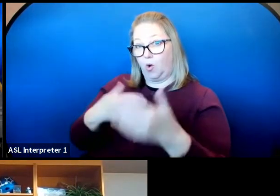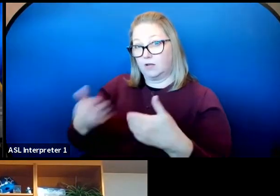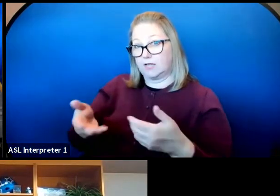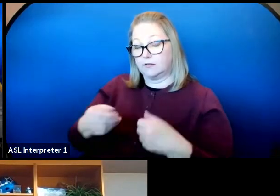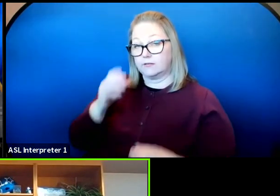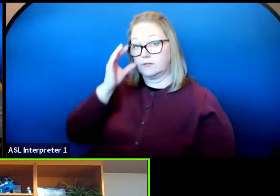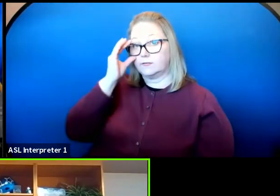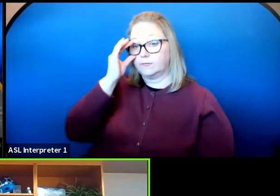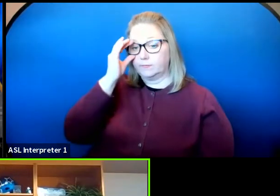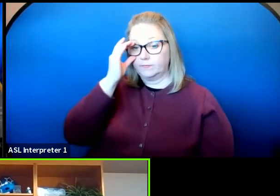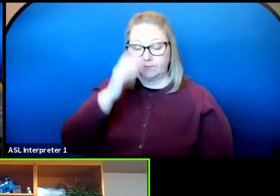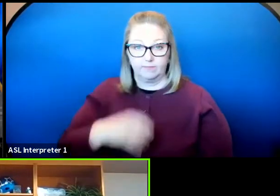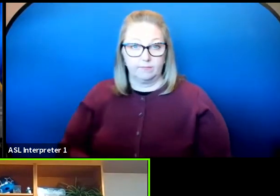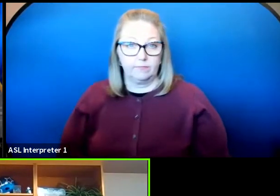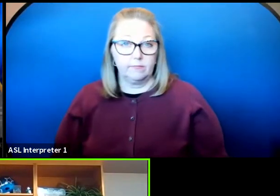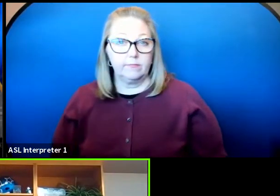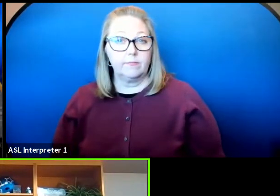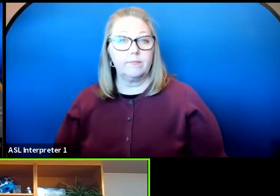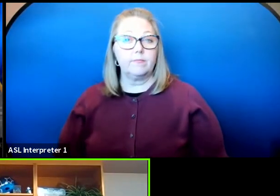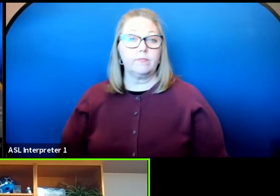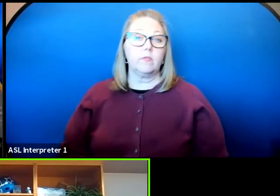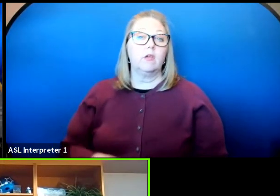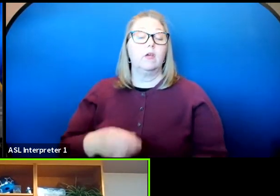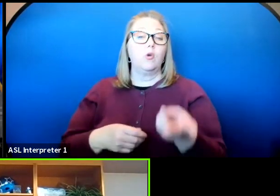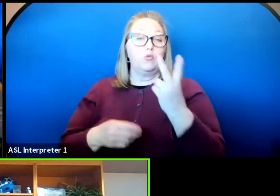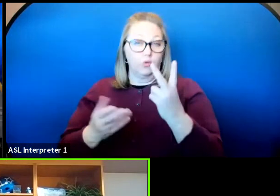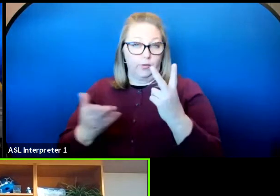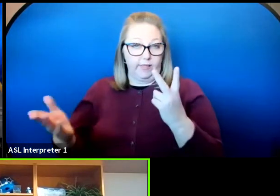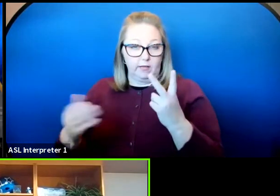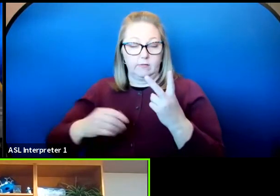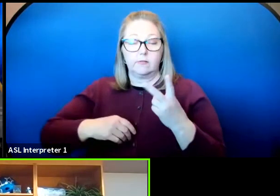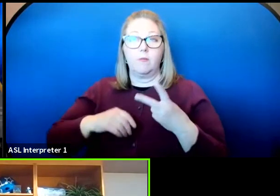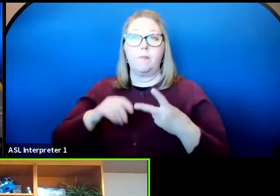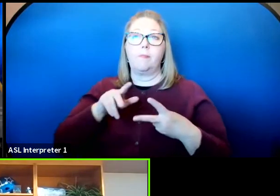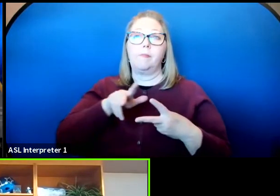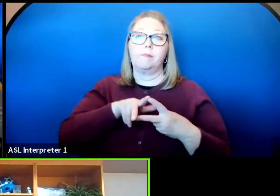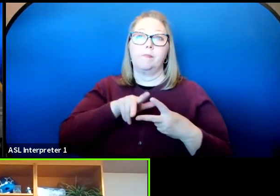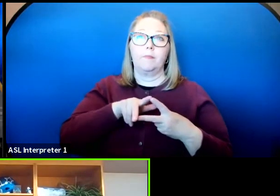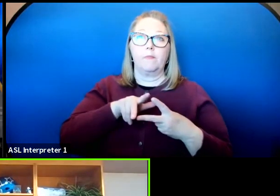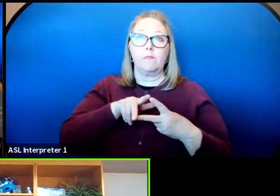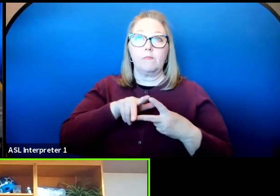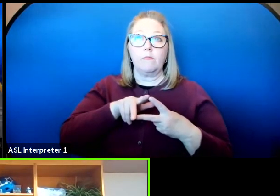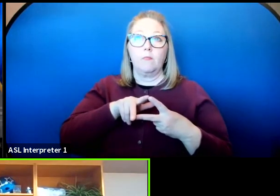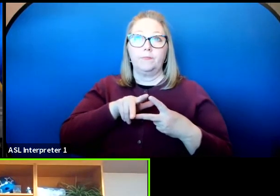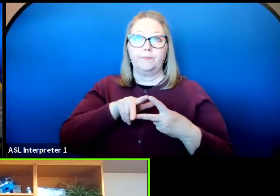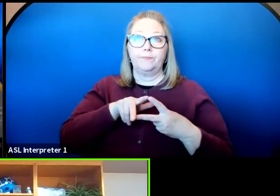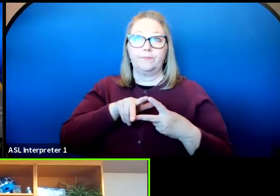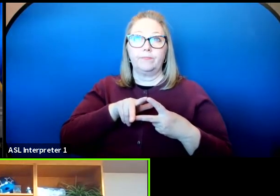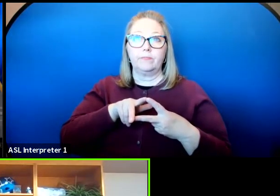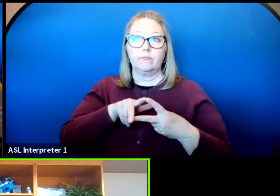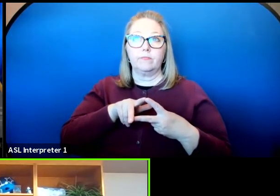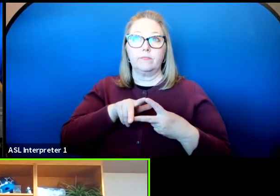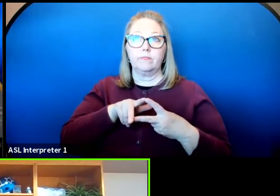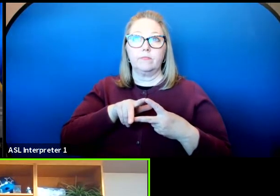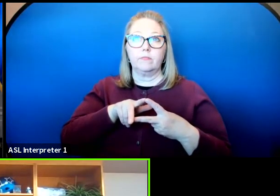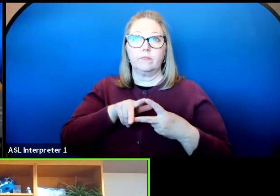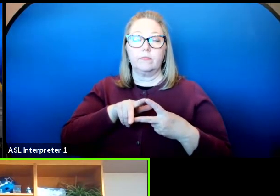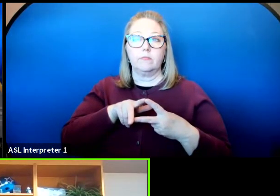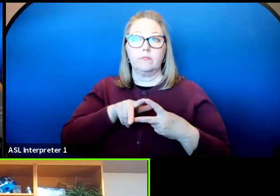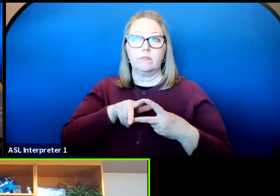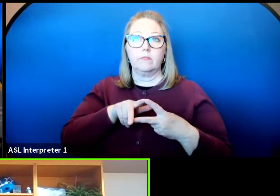remarks. Absolutely. Austin, so 2 key pieces, and I touched on this a little bit. At the point that